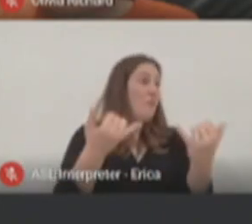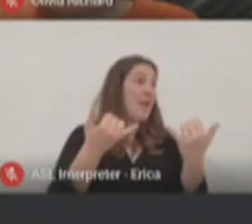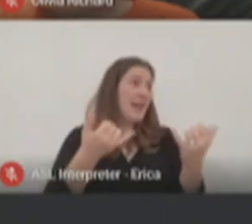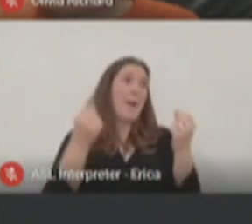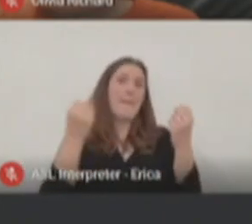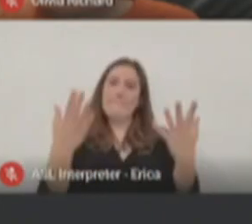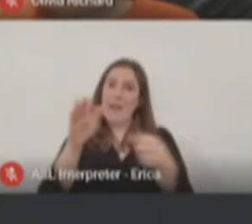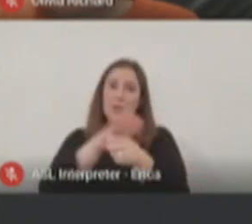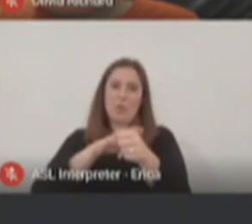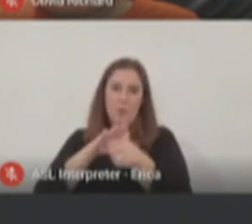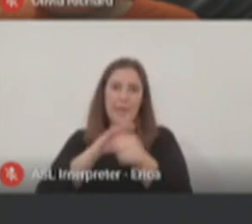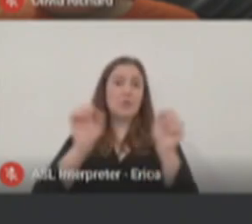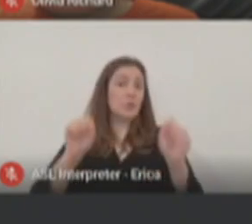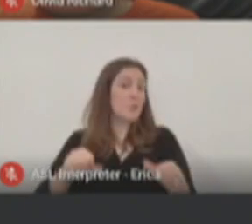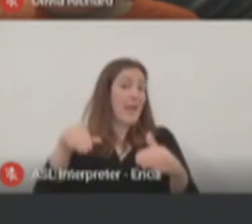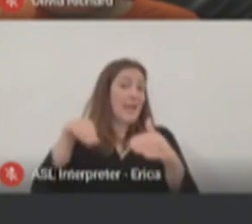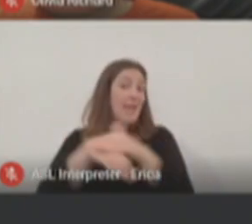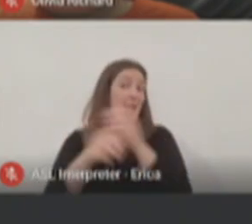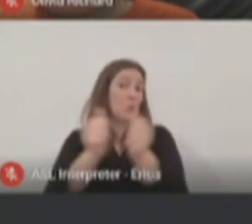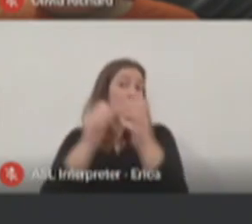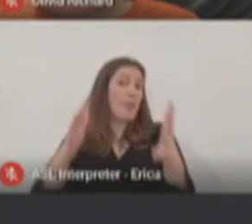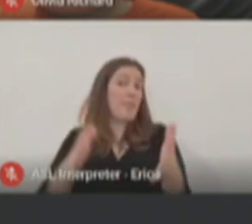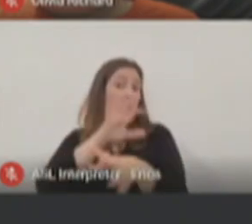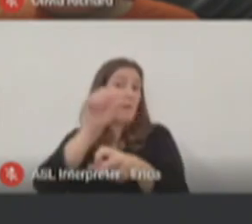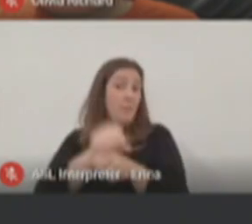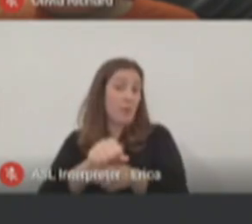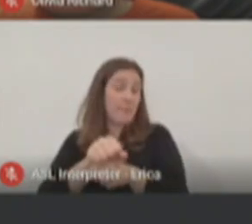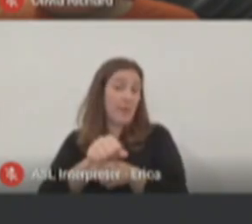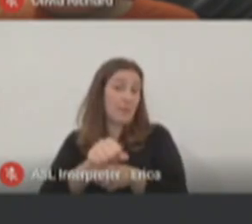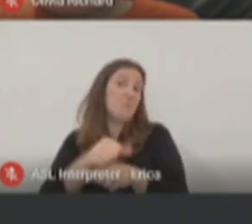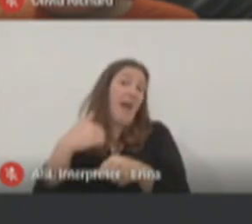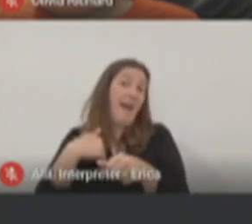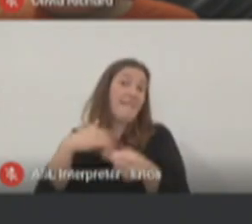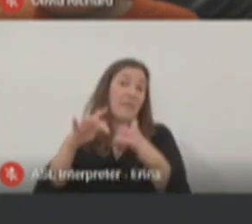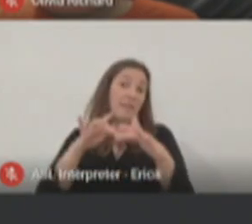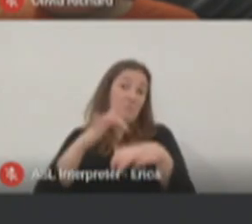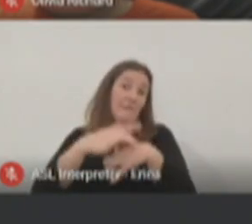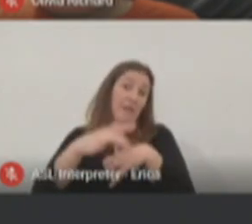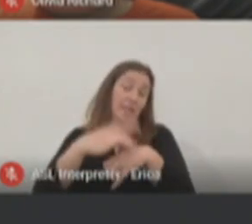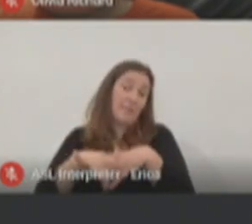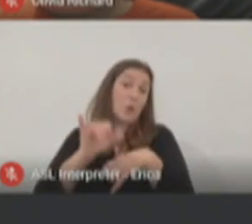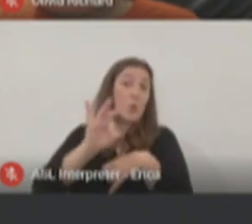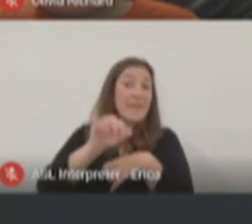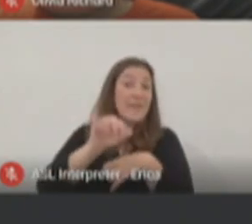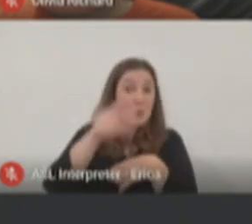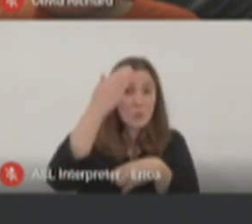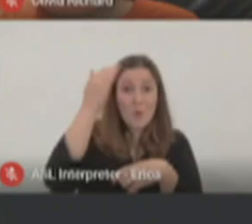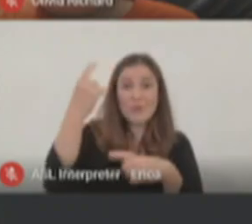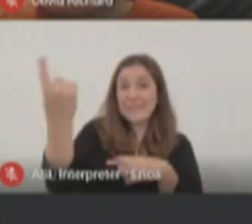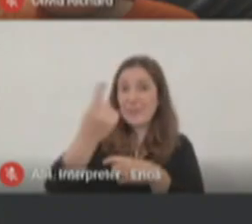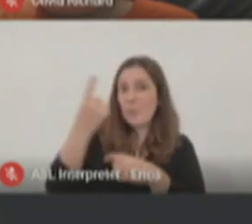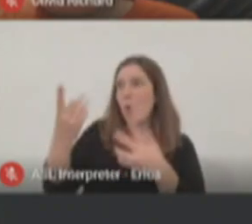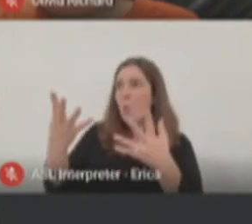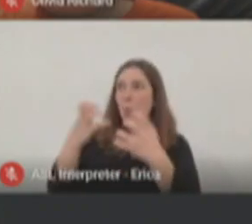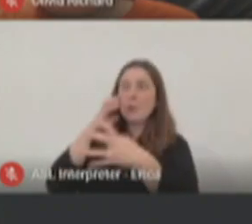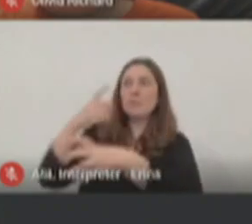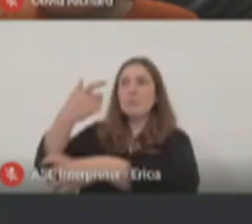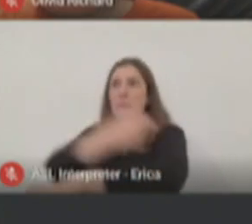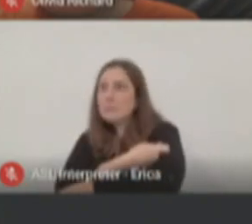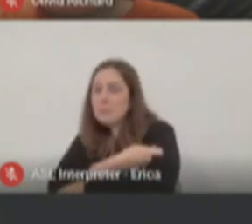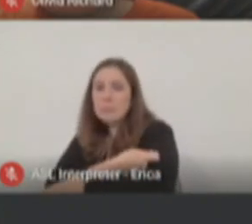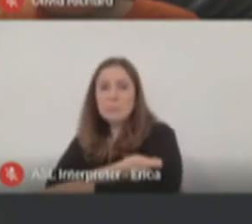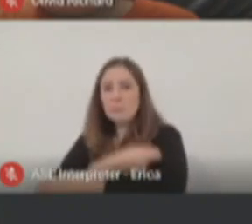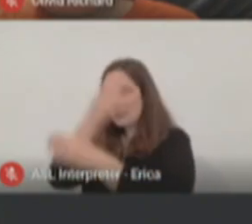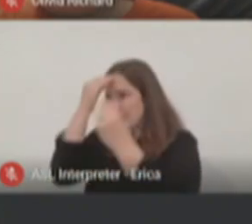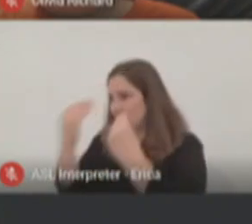do take walk-ins and they have availability. So if you know someone looking for a vaccine, please take a